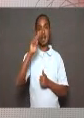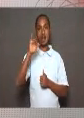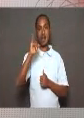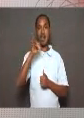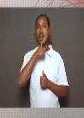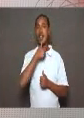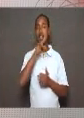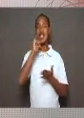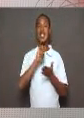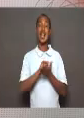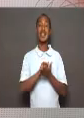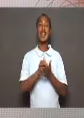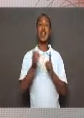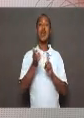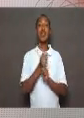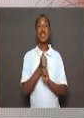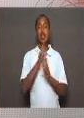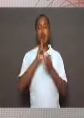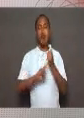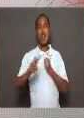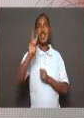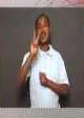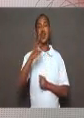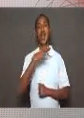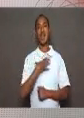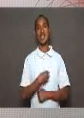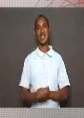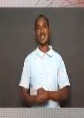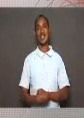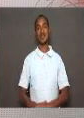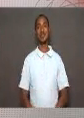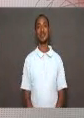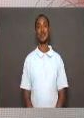is one that consists of only two elements.